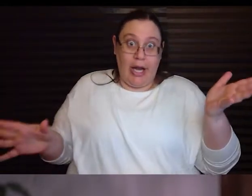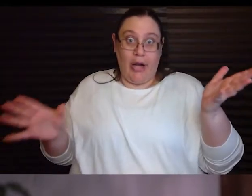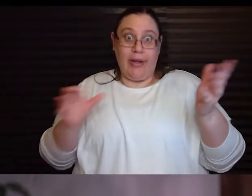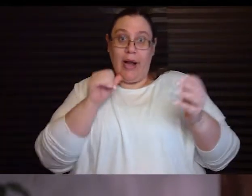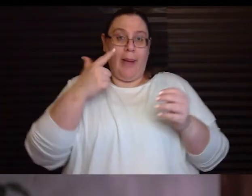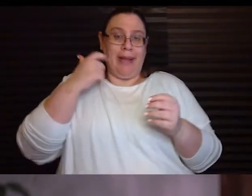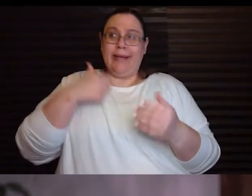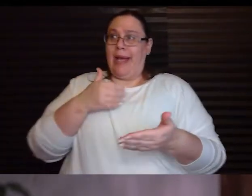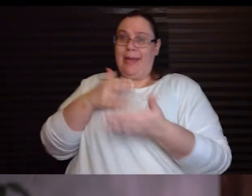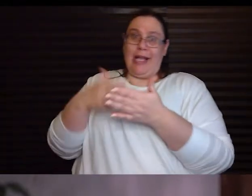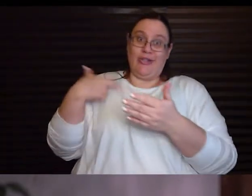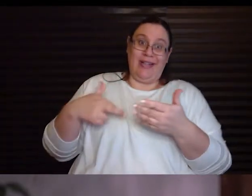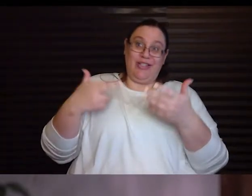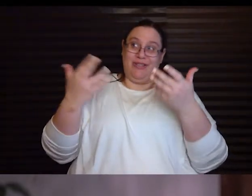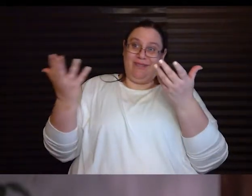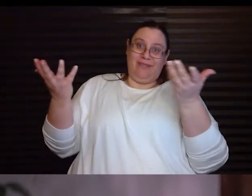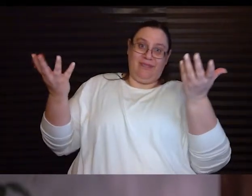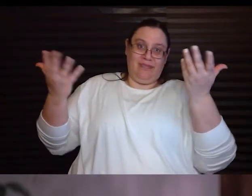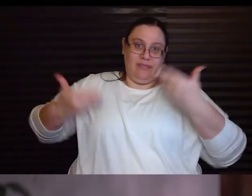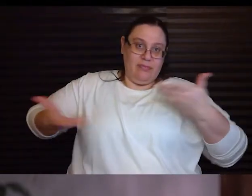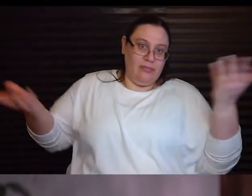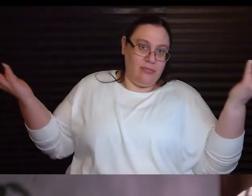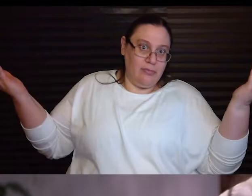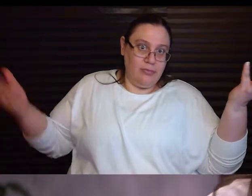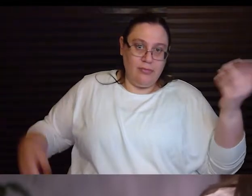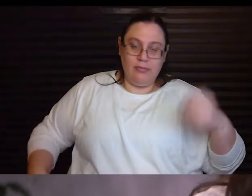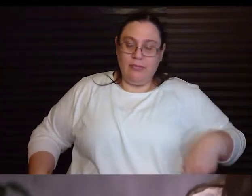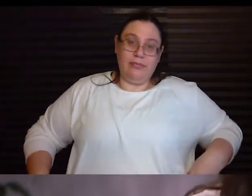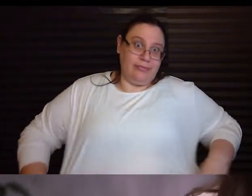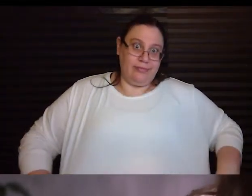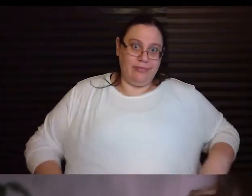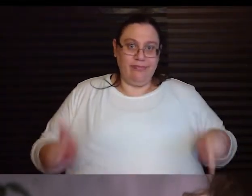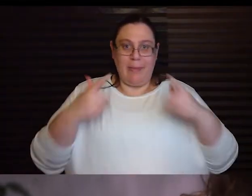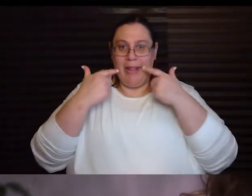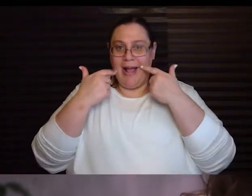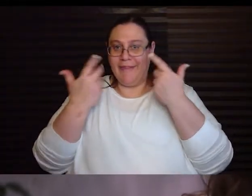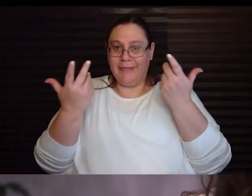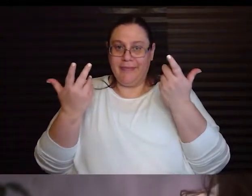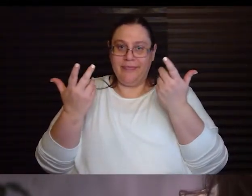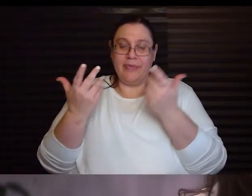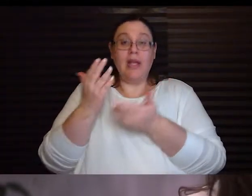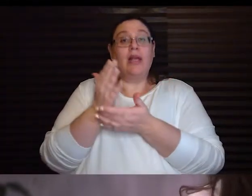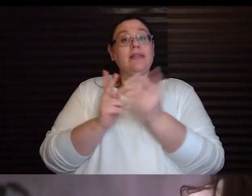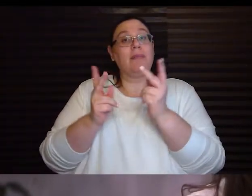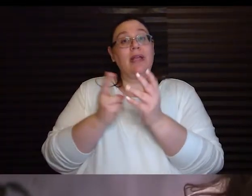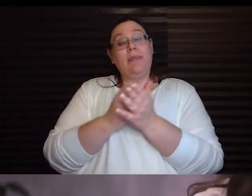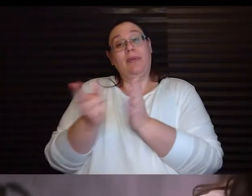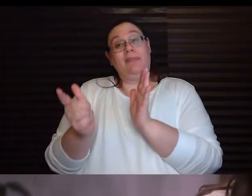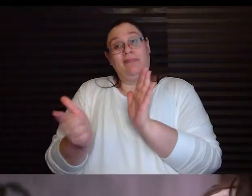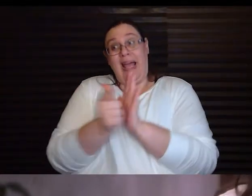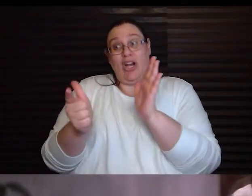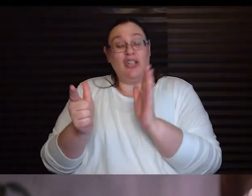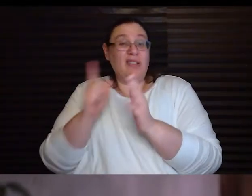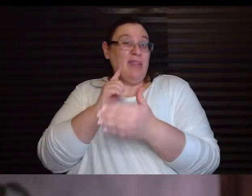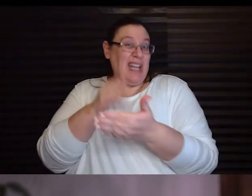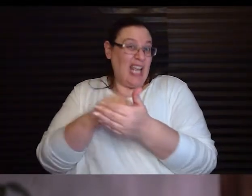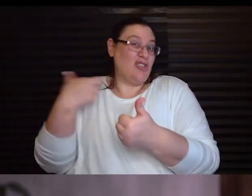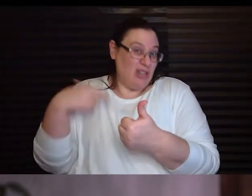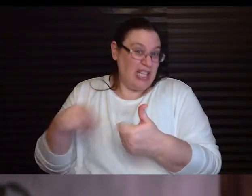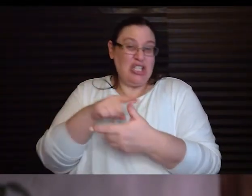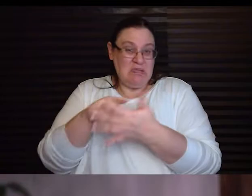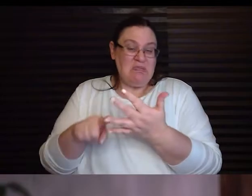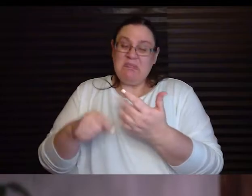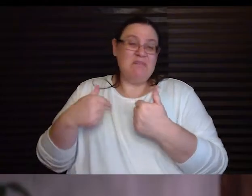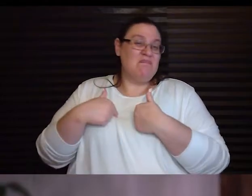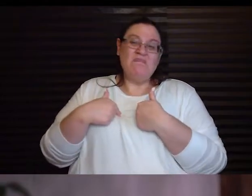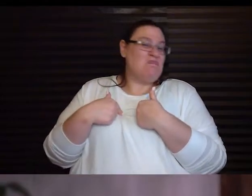not because I'm averse to religion, because, look, some Bible banners before me have been. But because